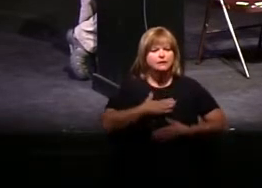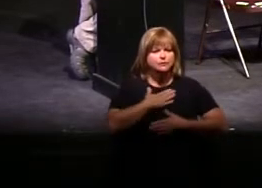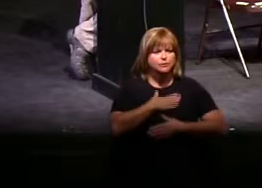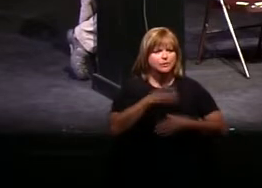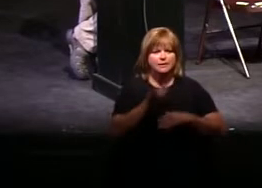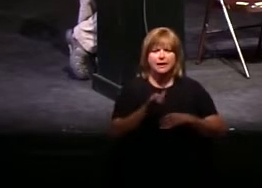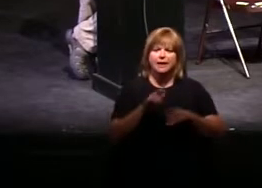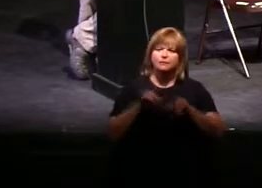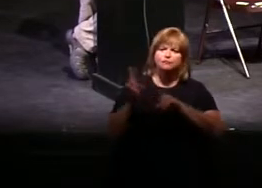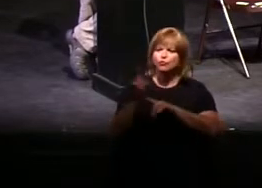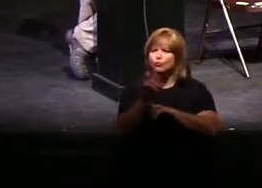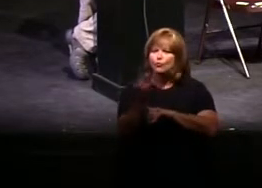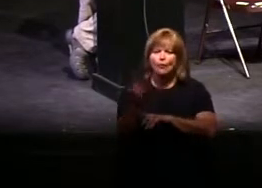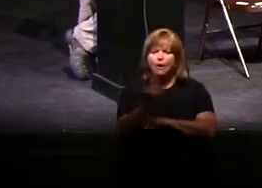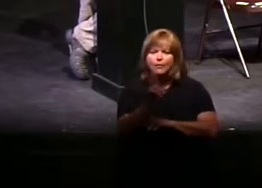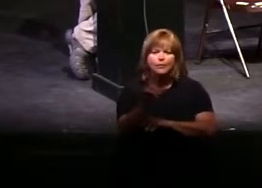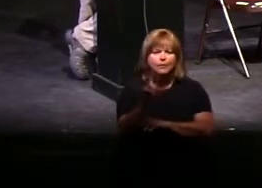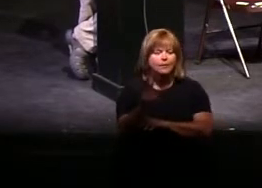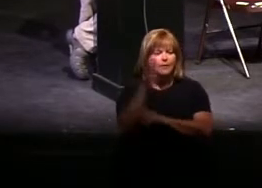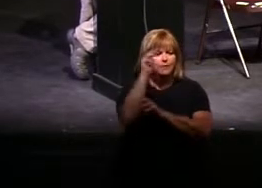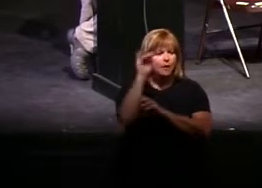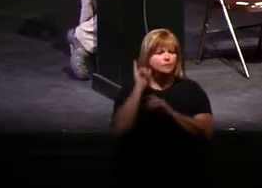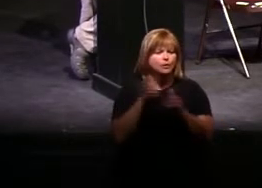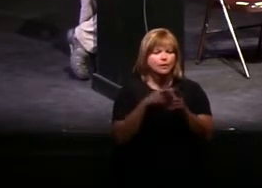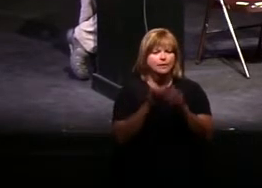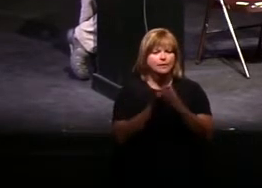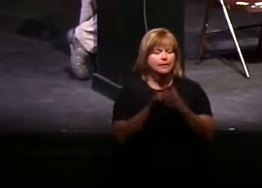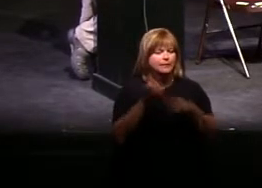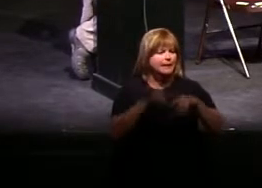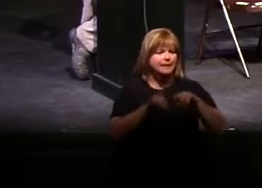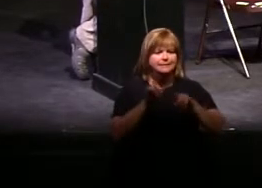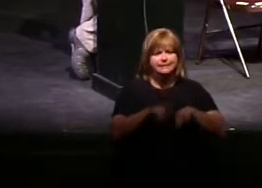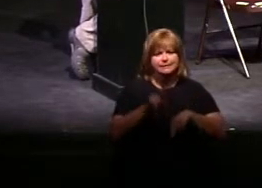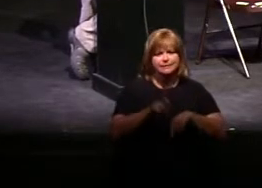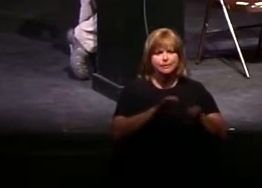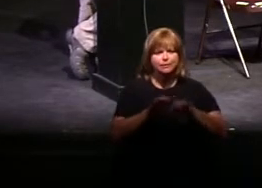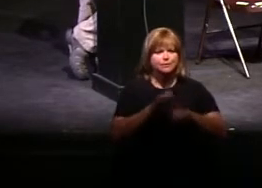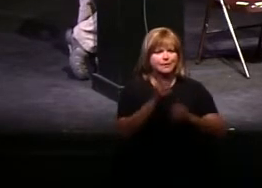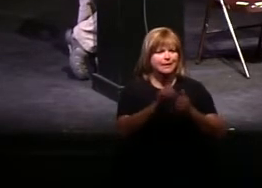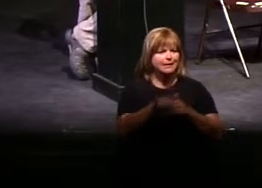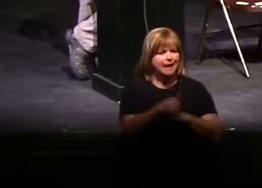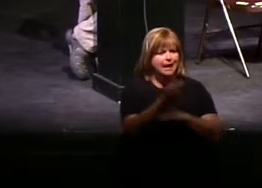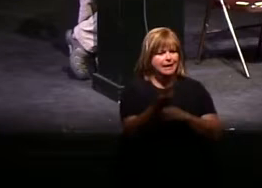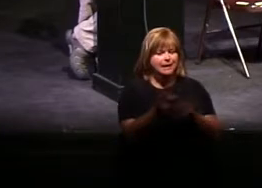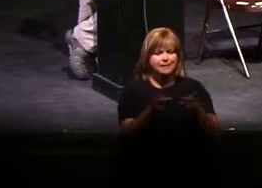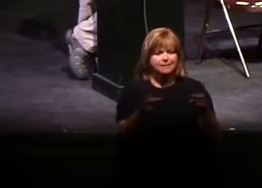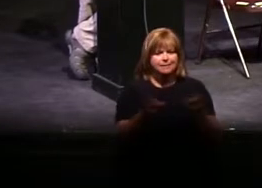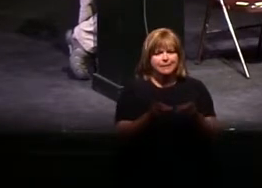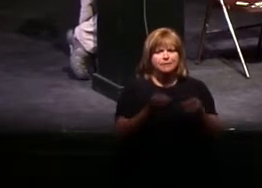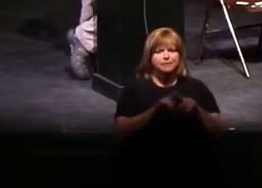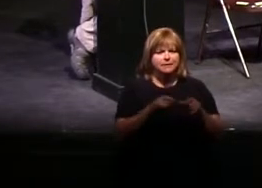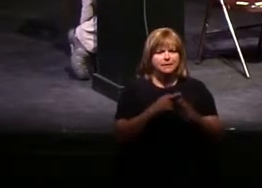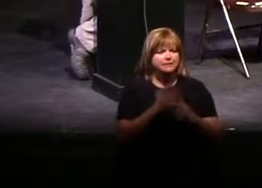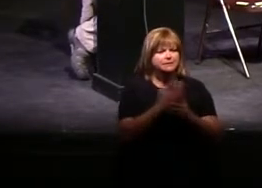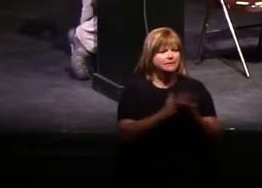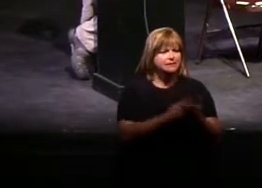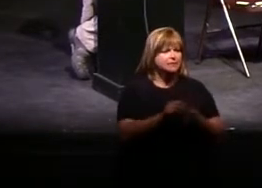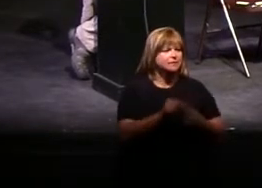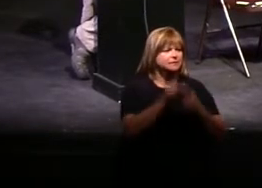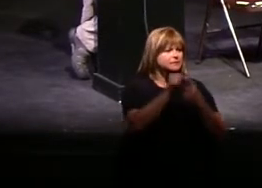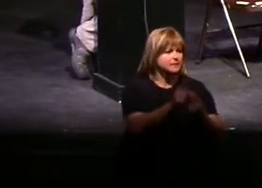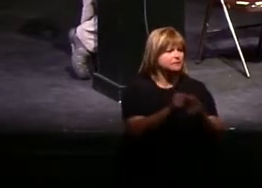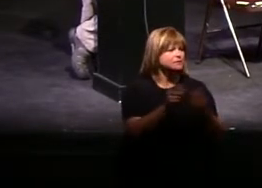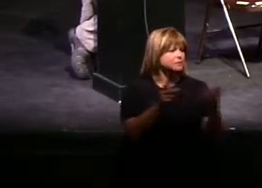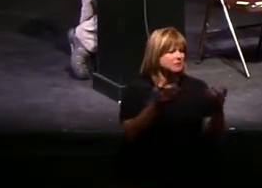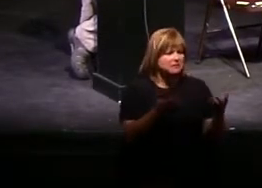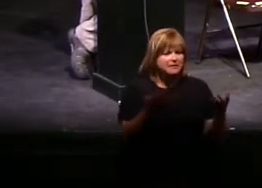around Moscow, the kind of thing that we couldn't necessarily do in just any location, but there are some special qualities to Moscow,